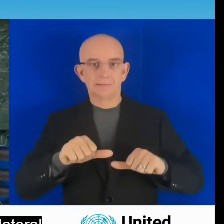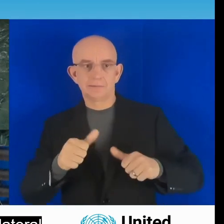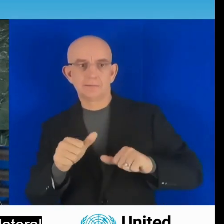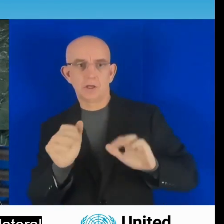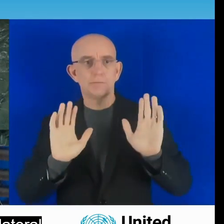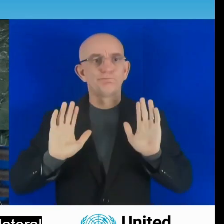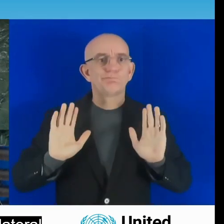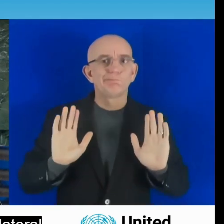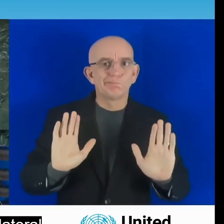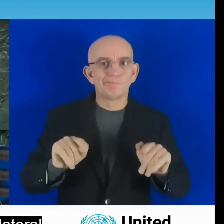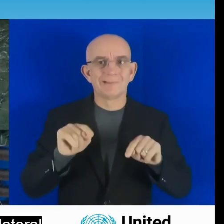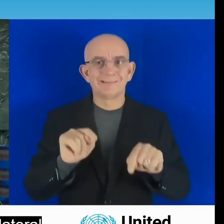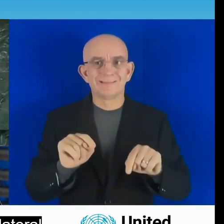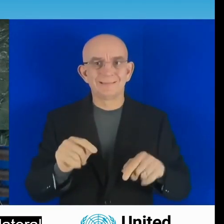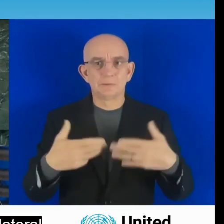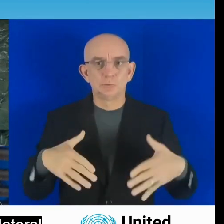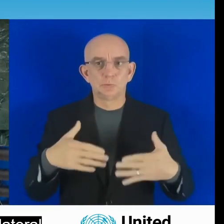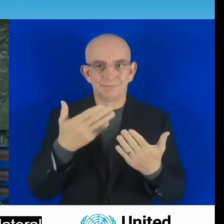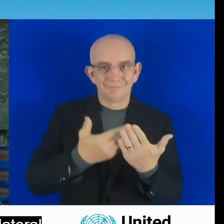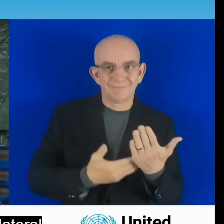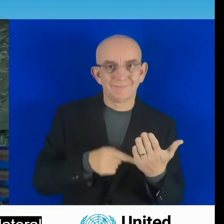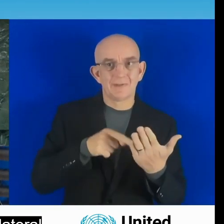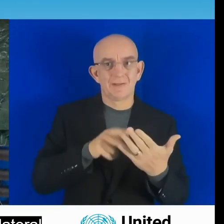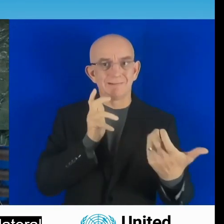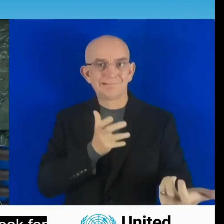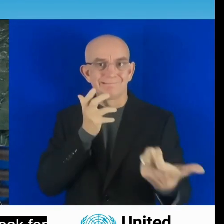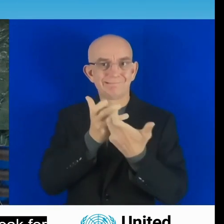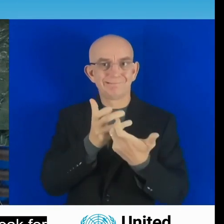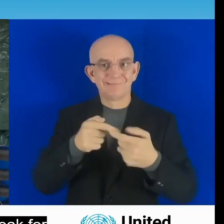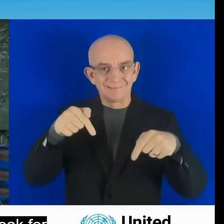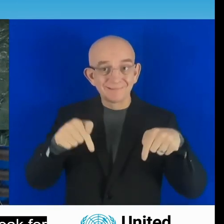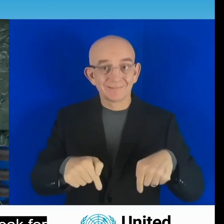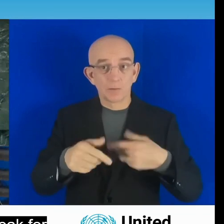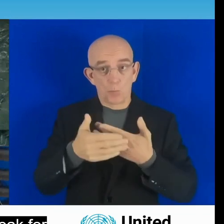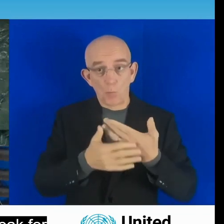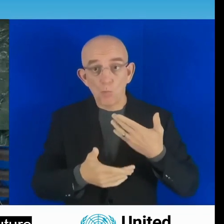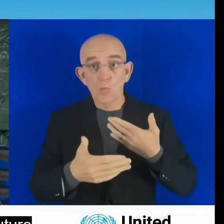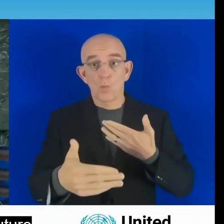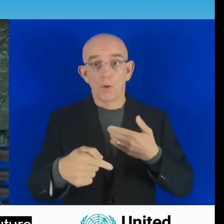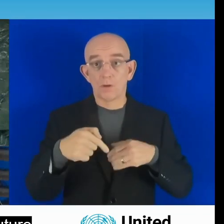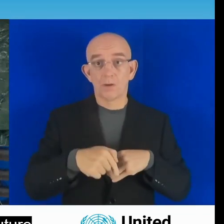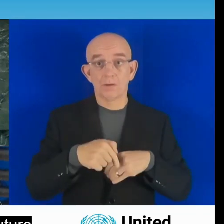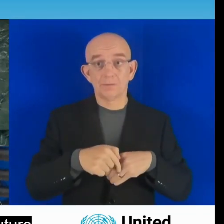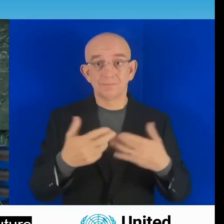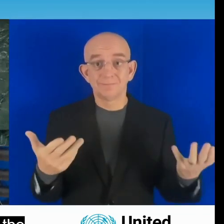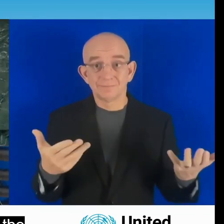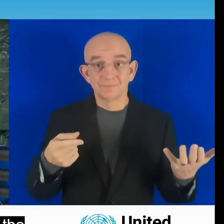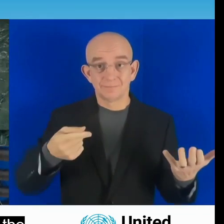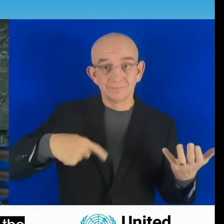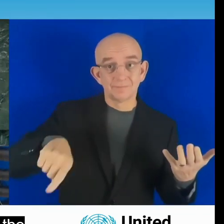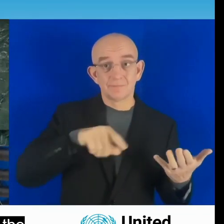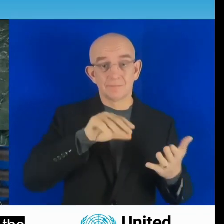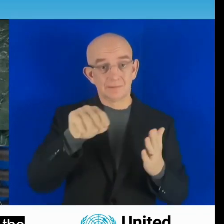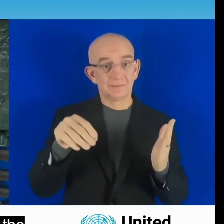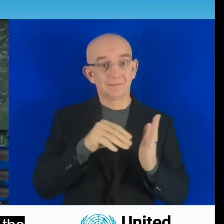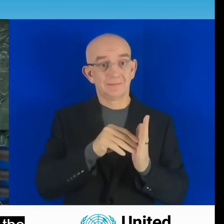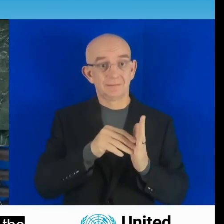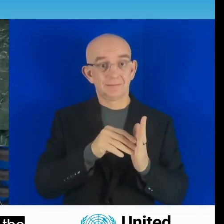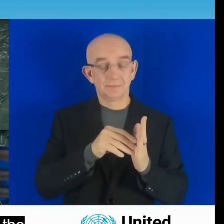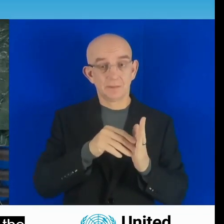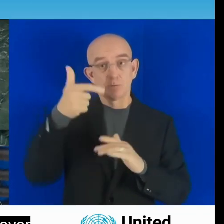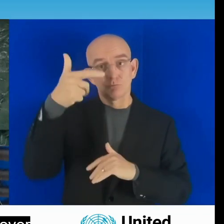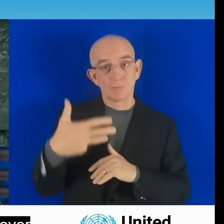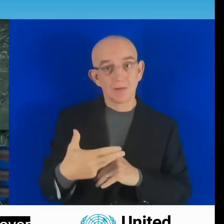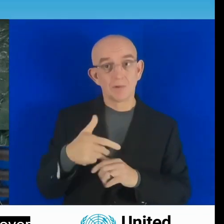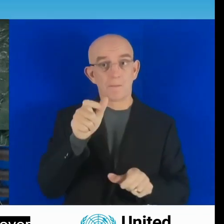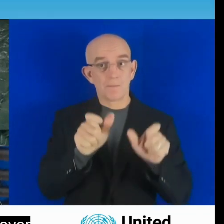future, prioritizing people at the center of our actions over political and economic divisions.